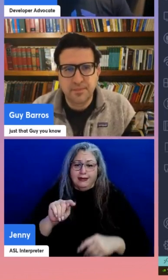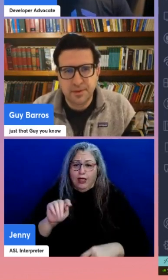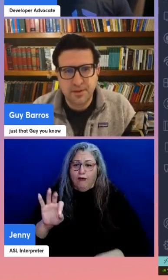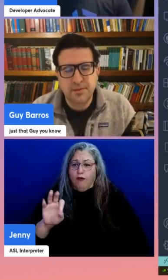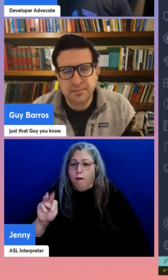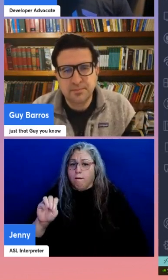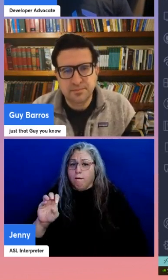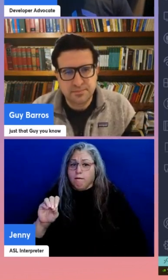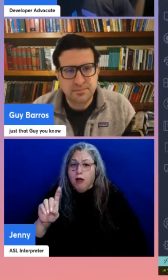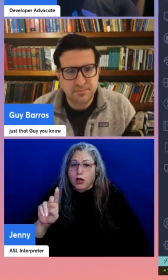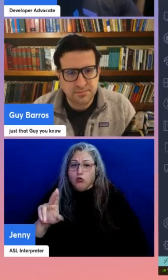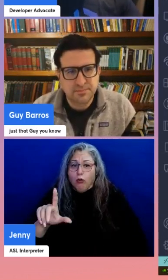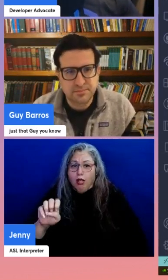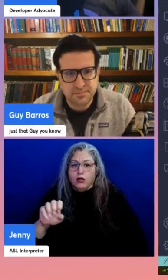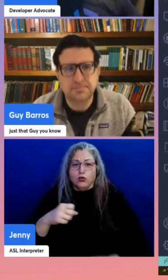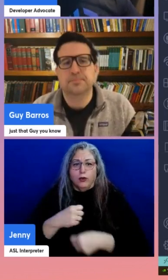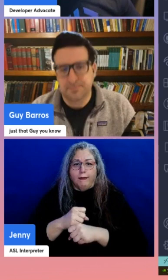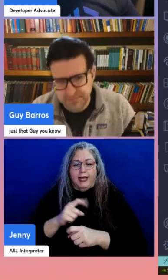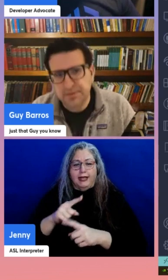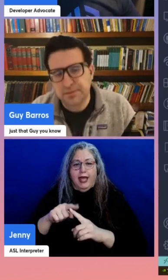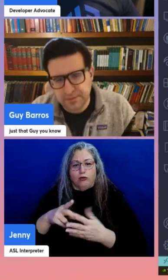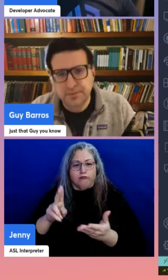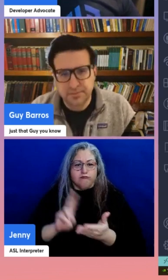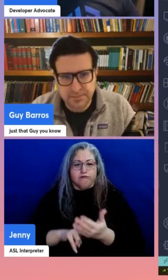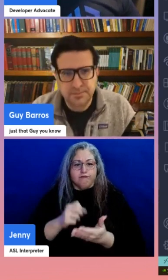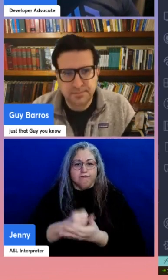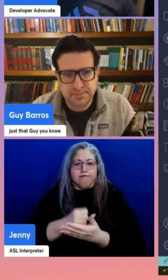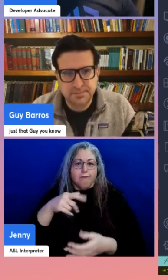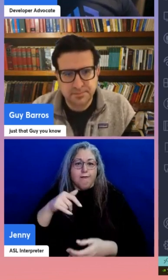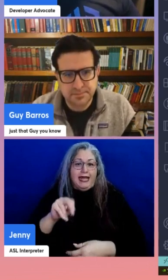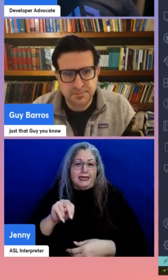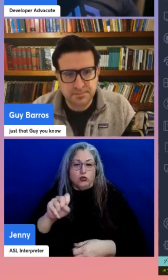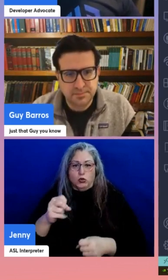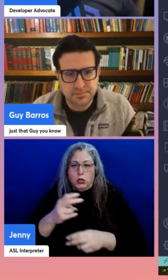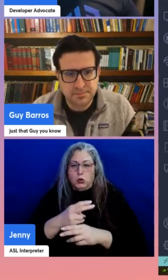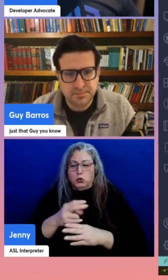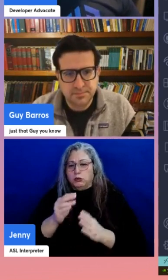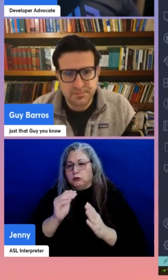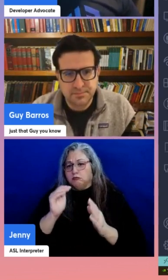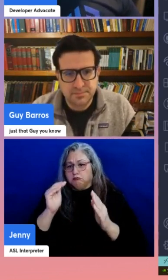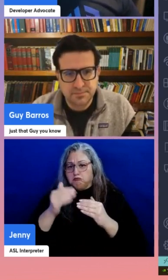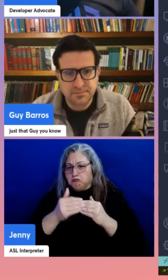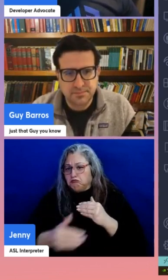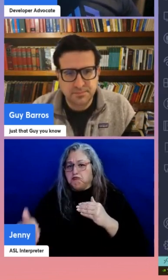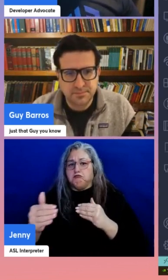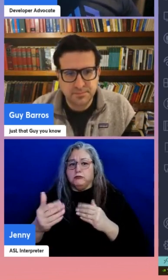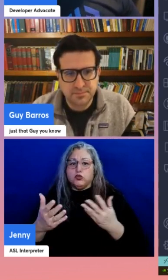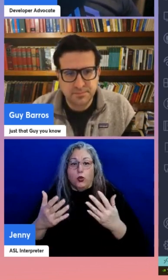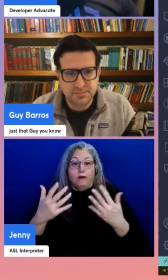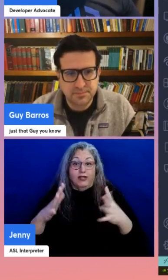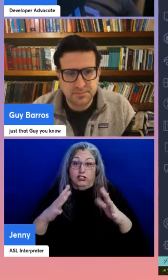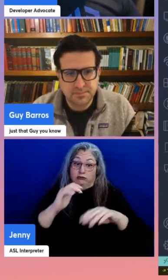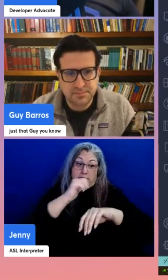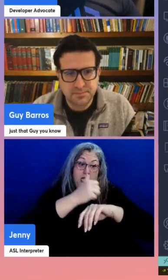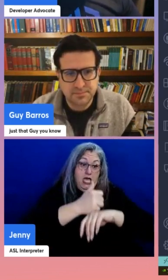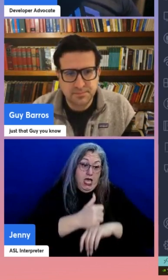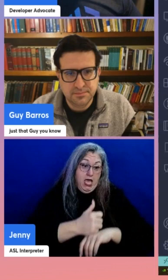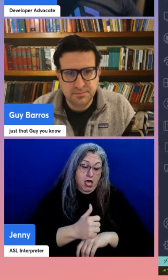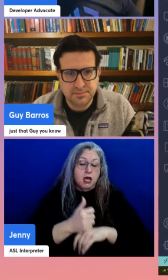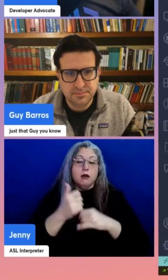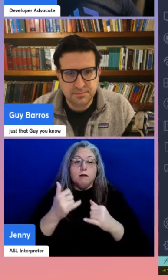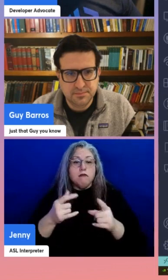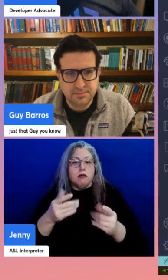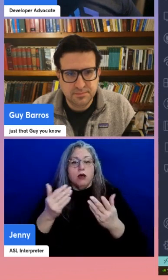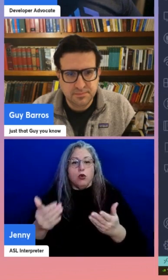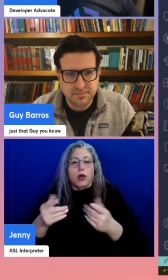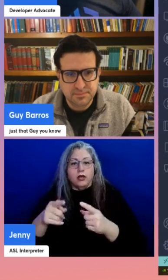make this a pattern which you use all of the time. So now we've got all of that set up, what we can do is we can actually go ahead